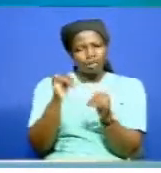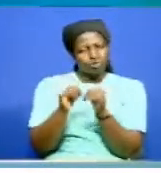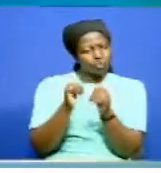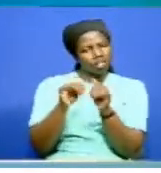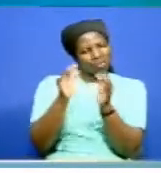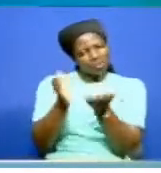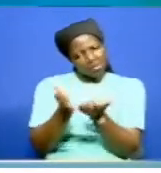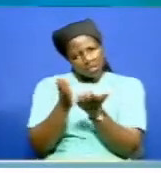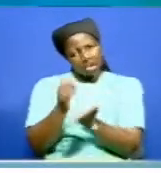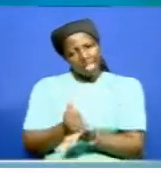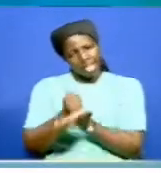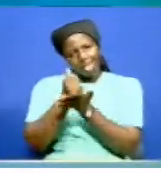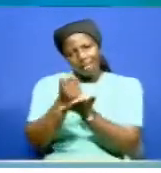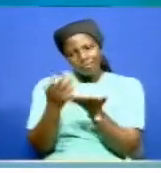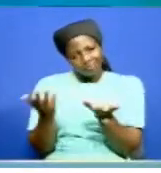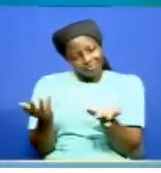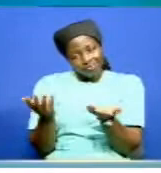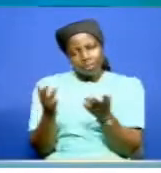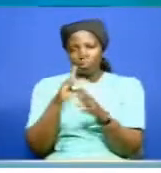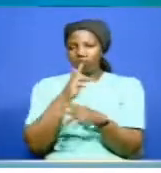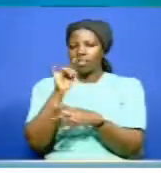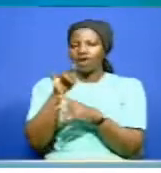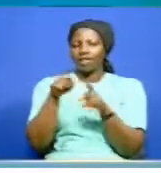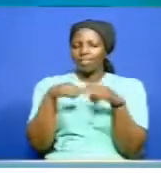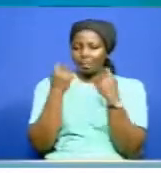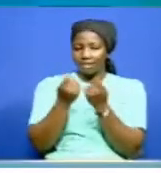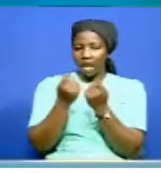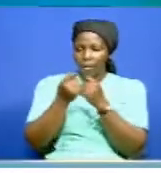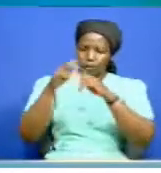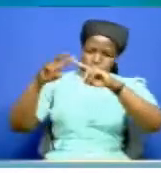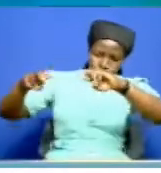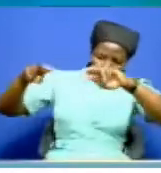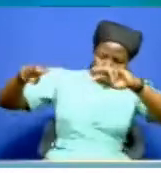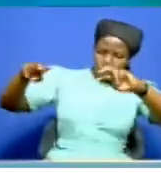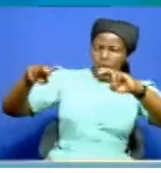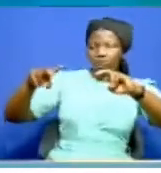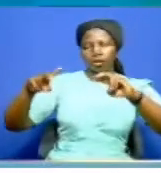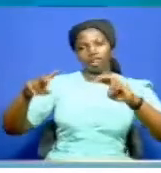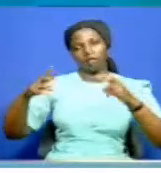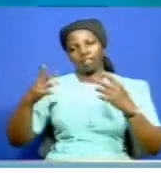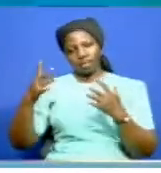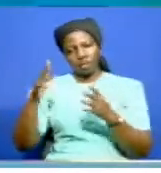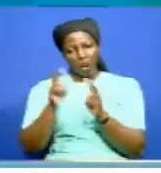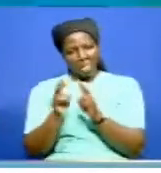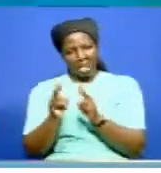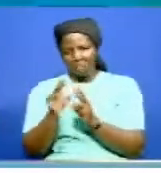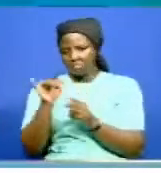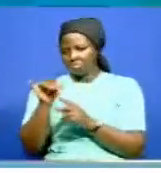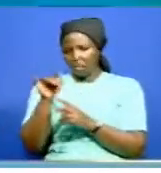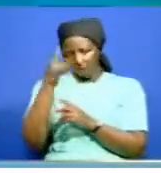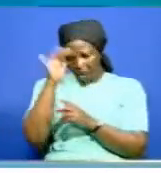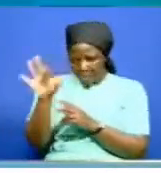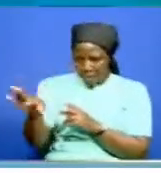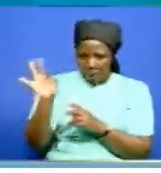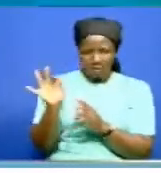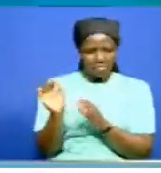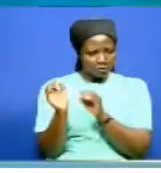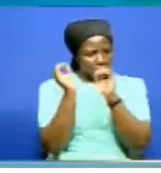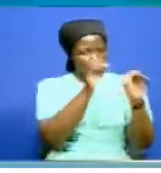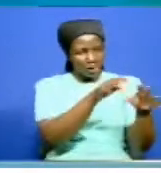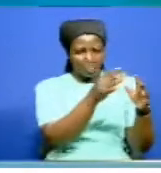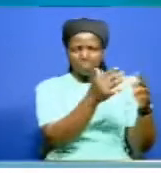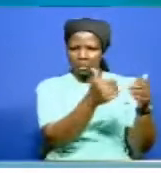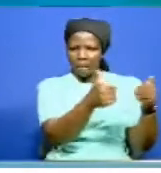need help? So this type of contact tracing is not to pick you up and probably isolate you. Yes. It's actually to assist